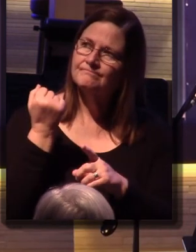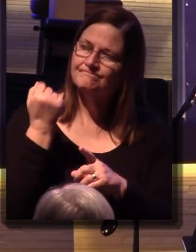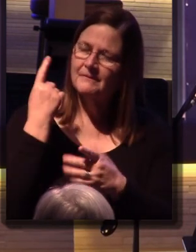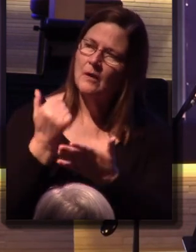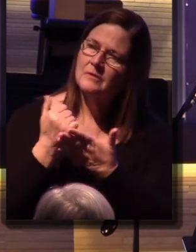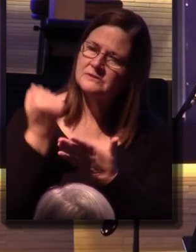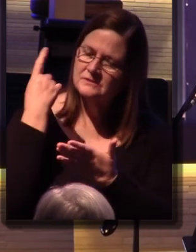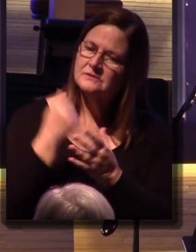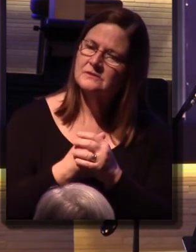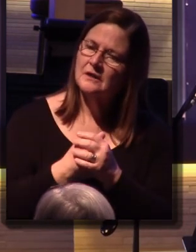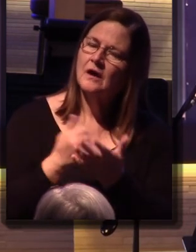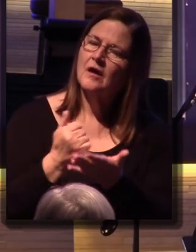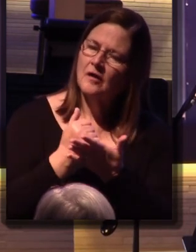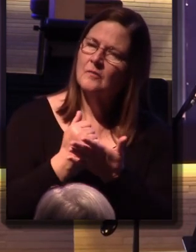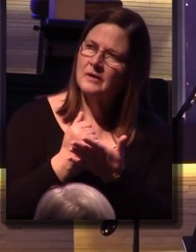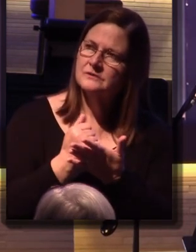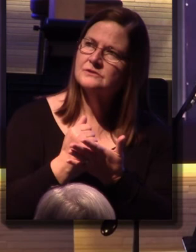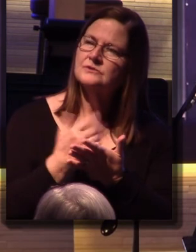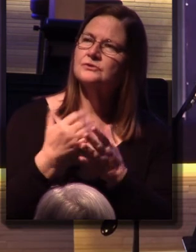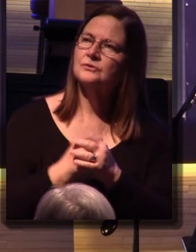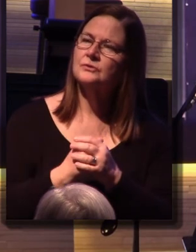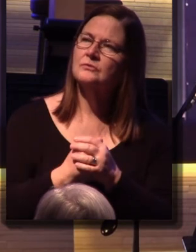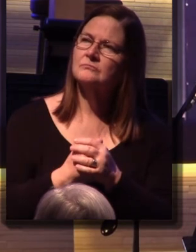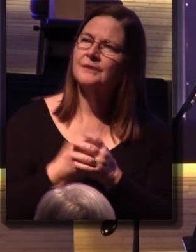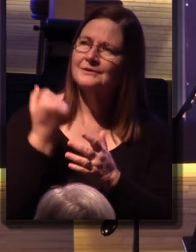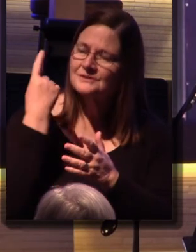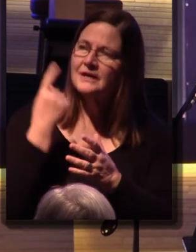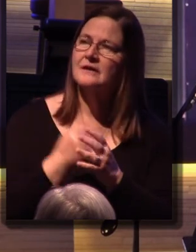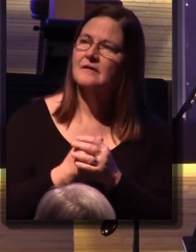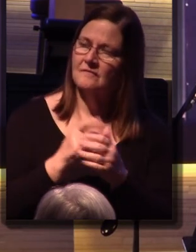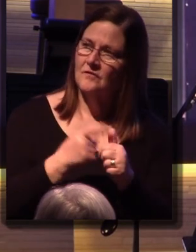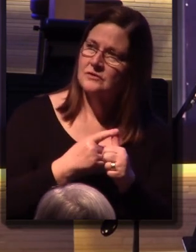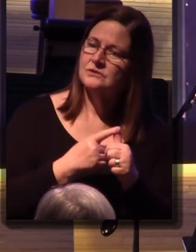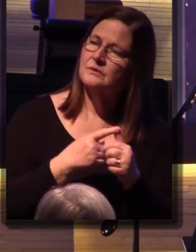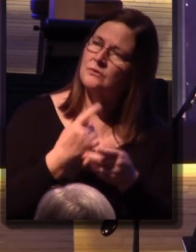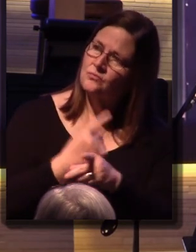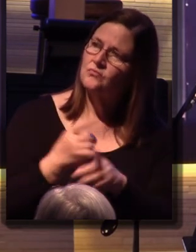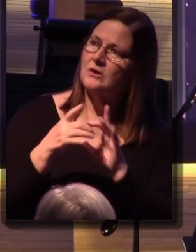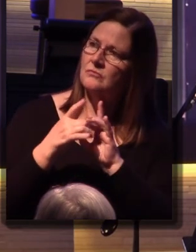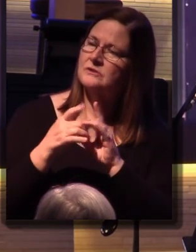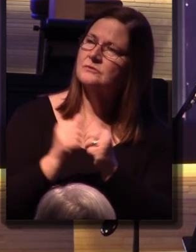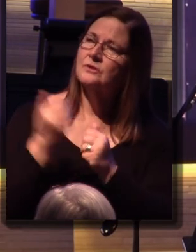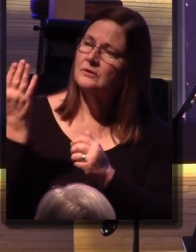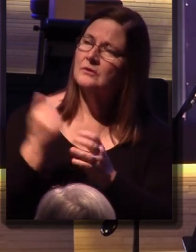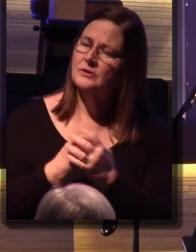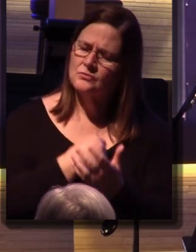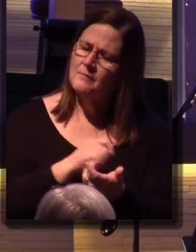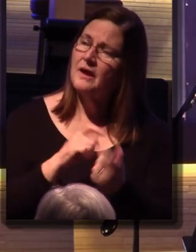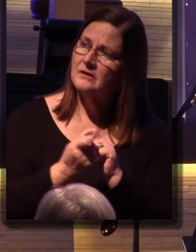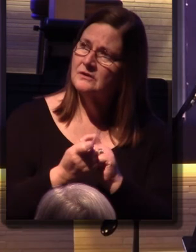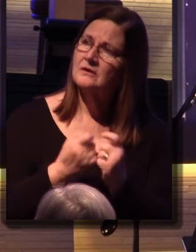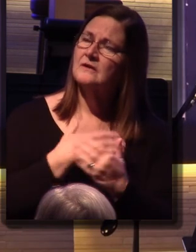the message, Lord. Help us to get the message. Help us to take it to heart. Help us to first get right with you, Lord, and